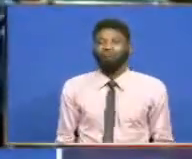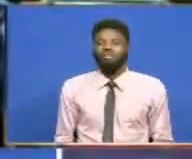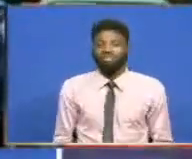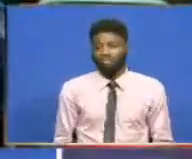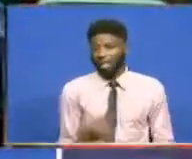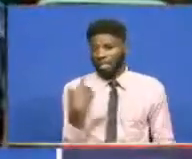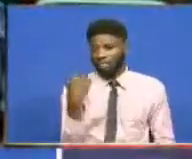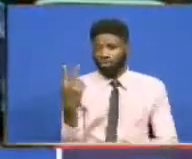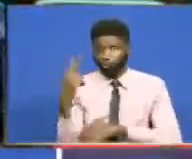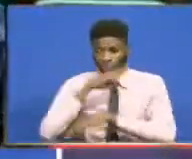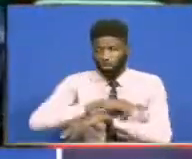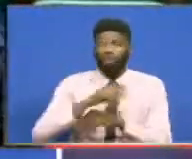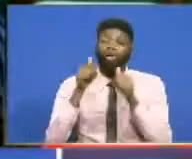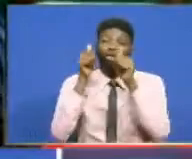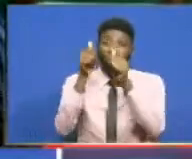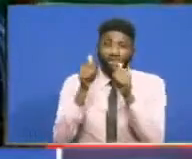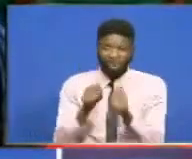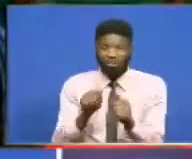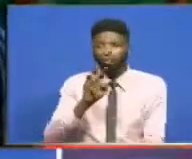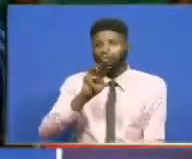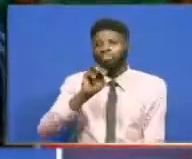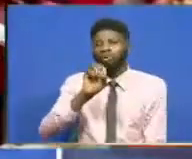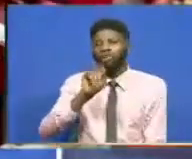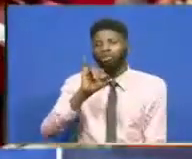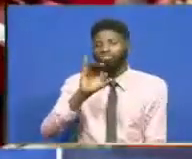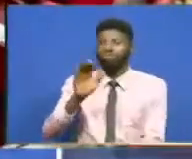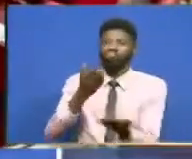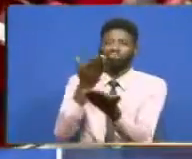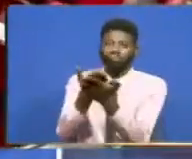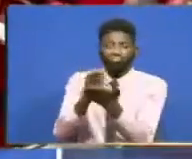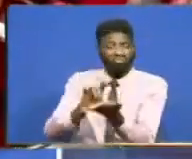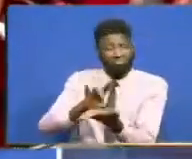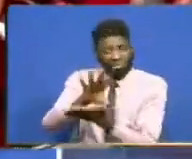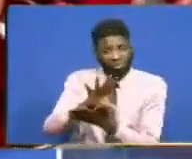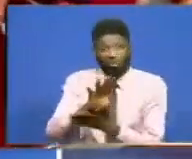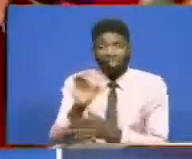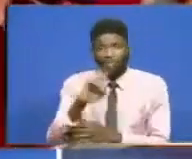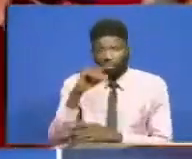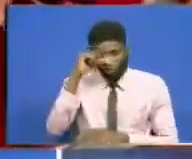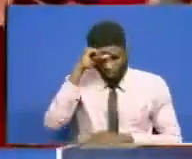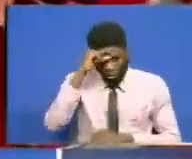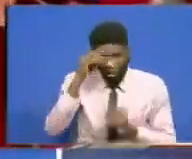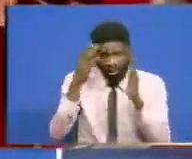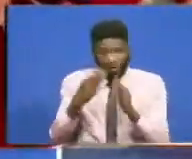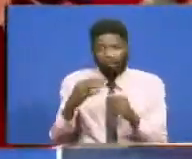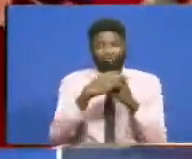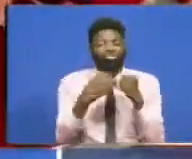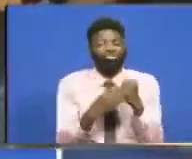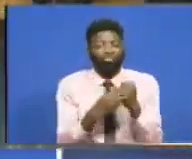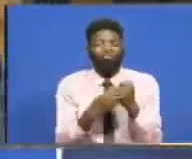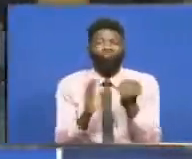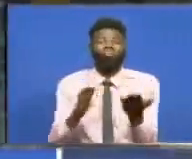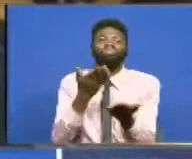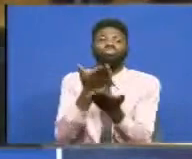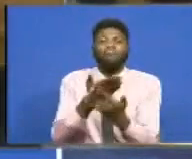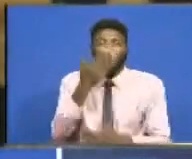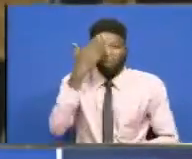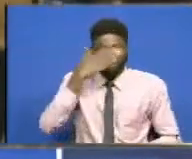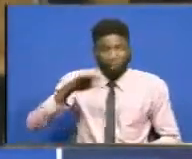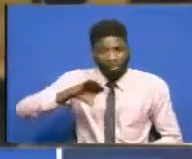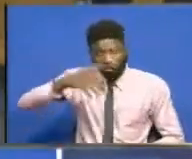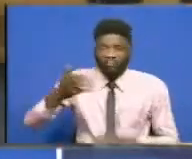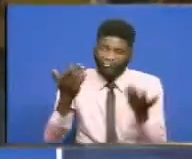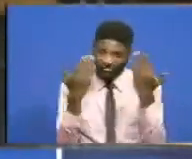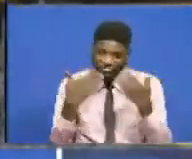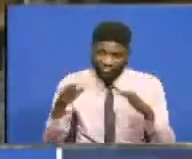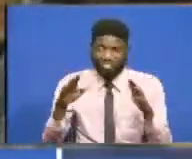2 days after a notice of motion for the impeachment of Nairobi Governor Mike Sonko was tabled at the Nairobi County Assembly, the county boss has